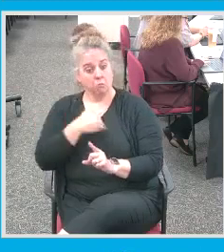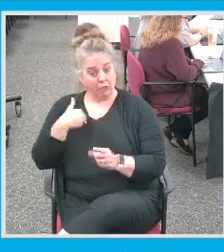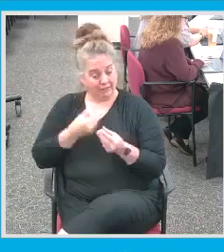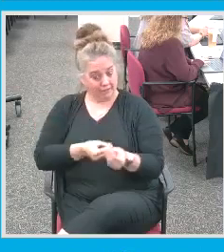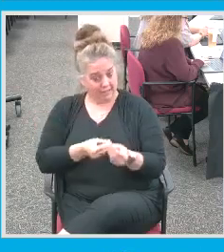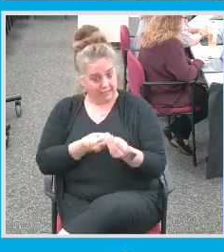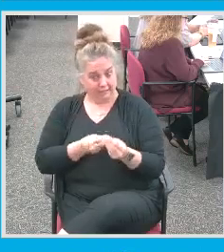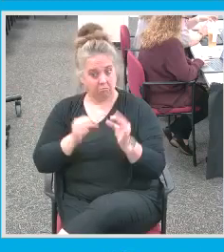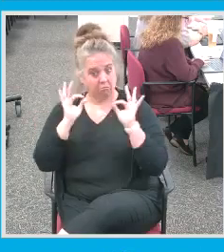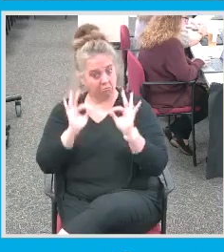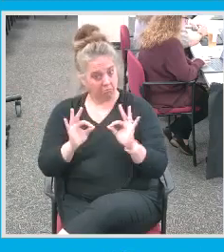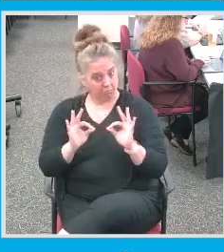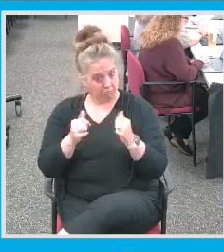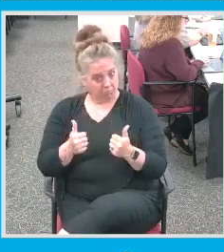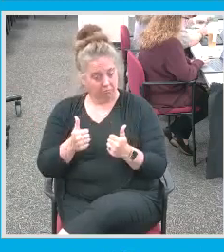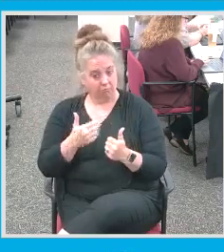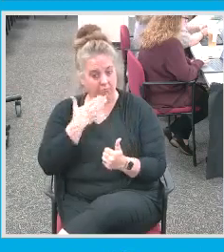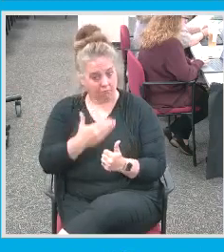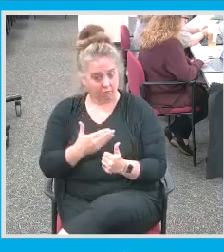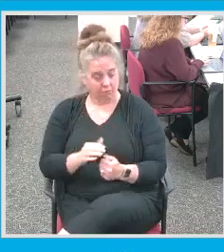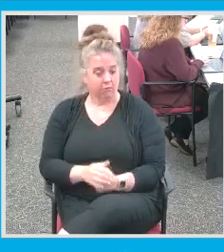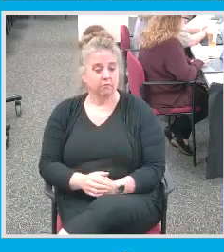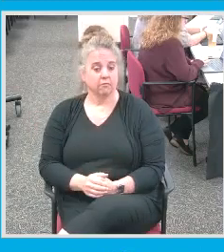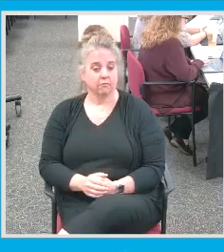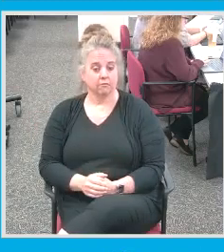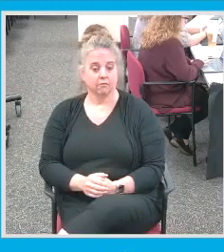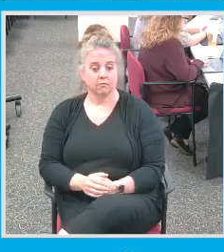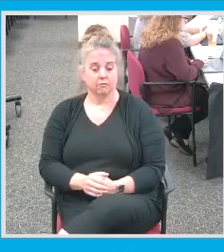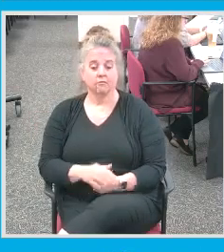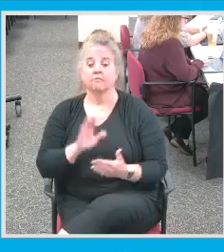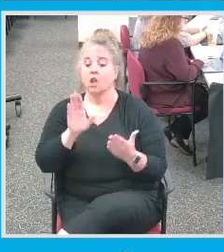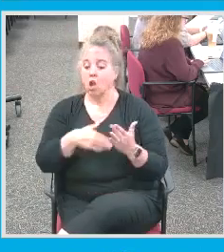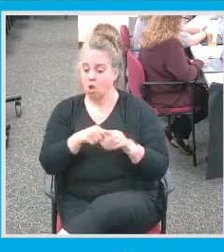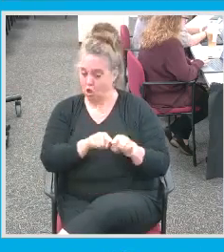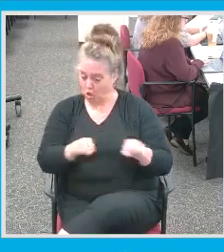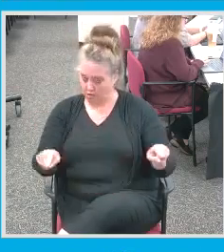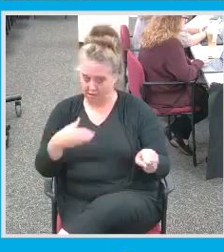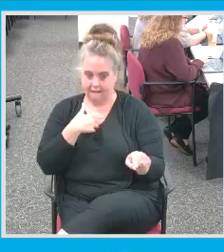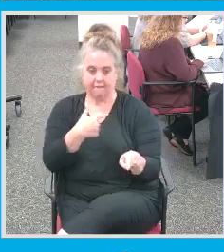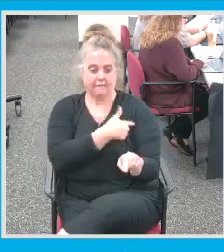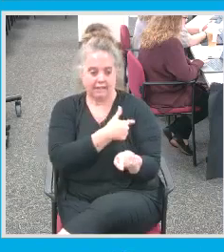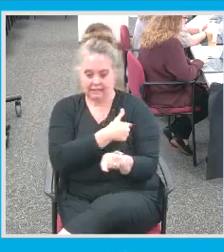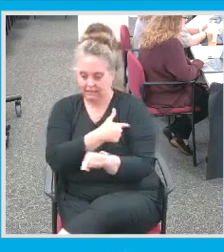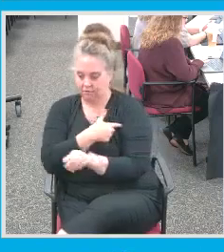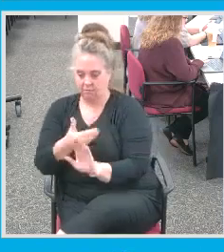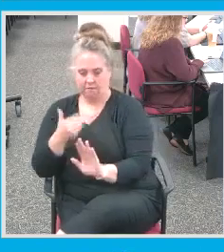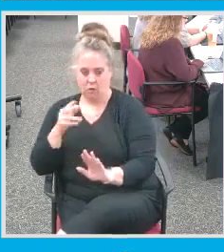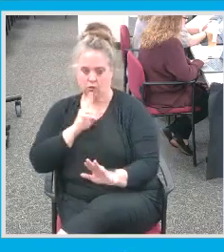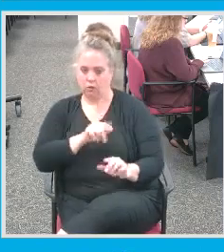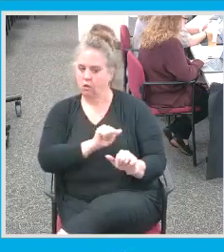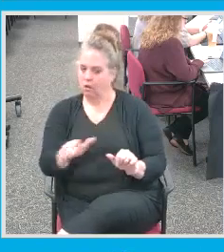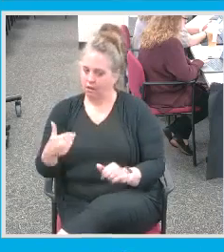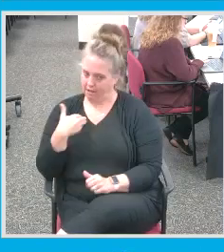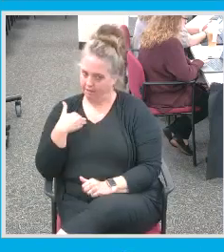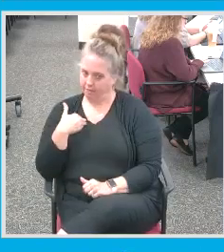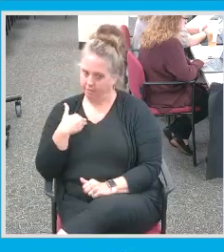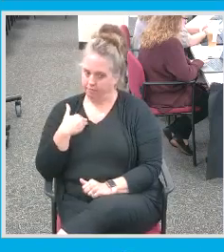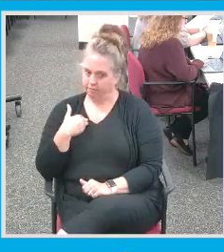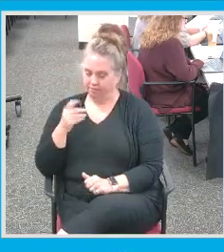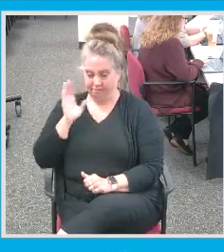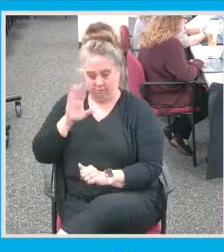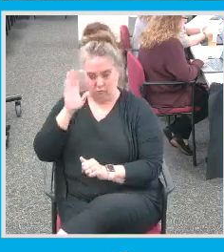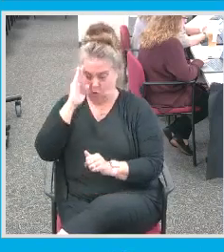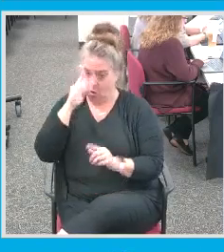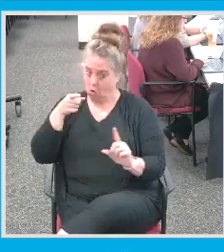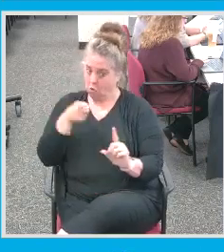of the children who were enrolled were fully vaccinated by 24 months, which in our community we know is a significant issue, especially